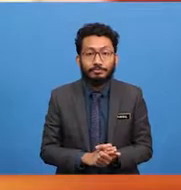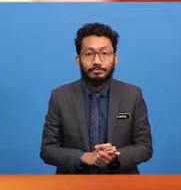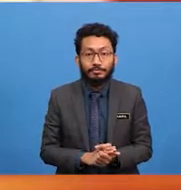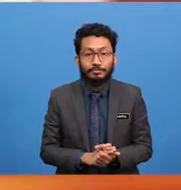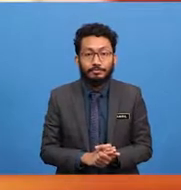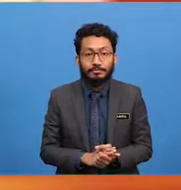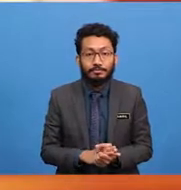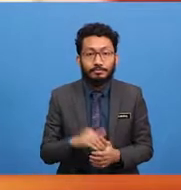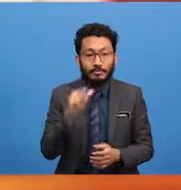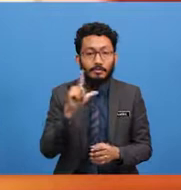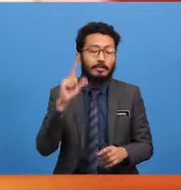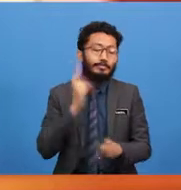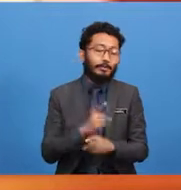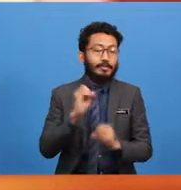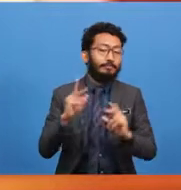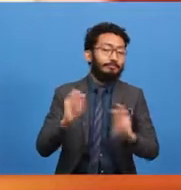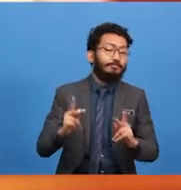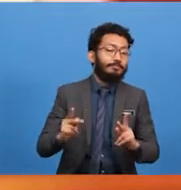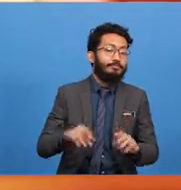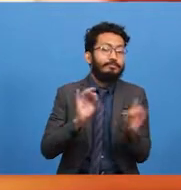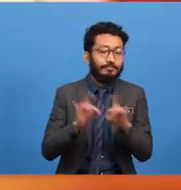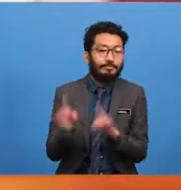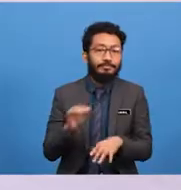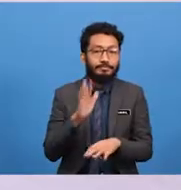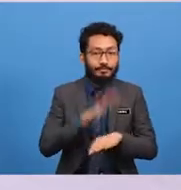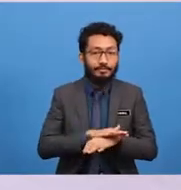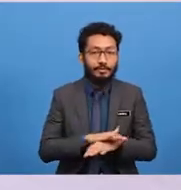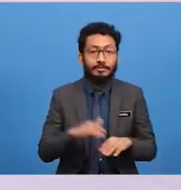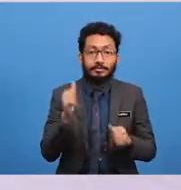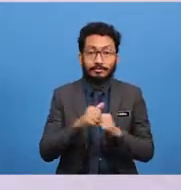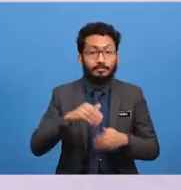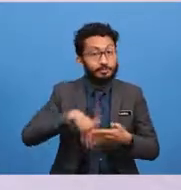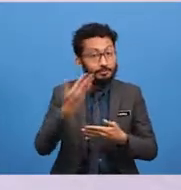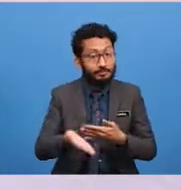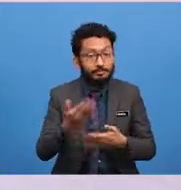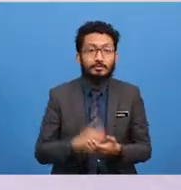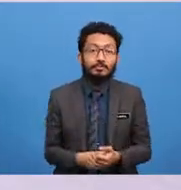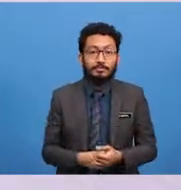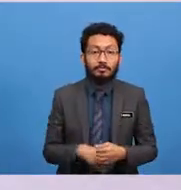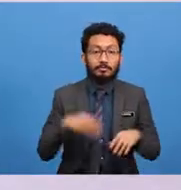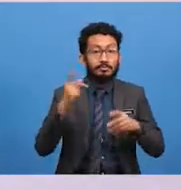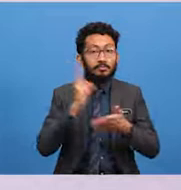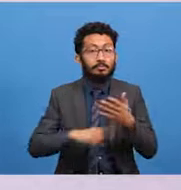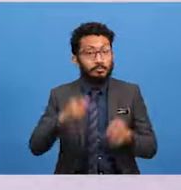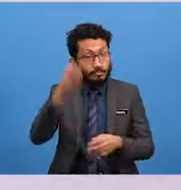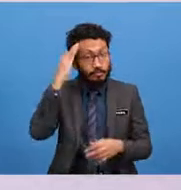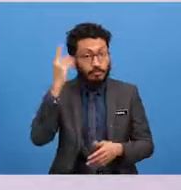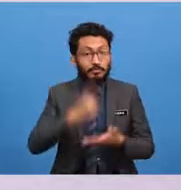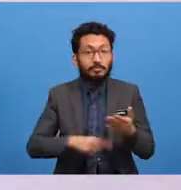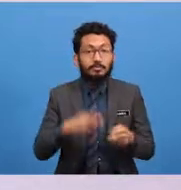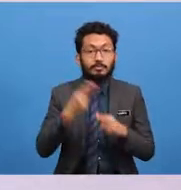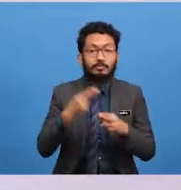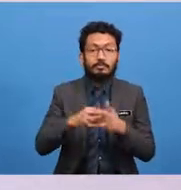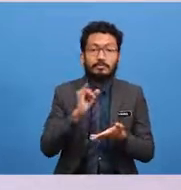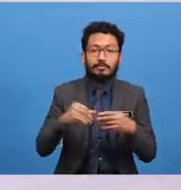All right, let's move on with the next one. Do you know the name of this